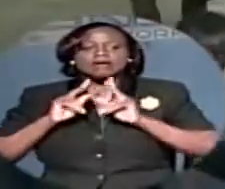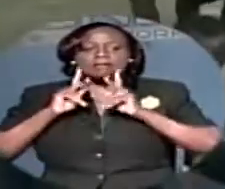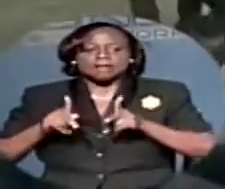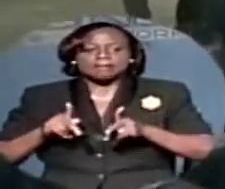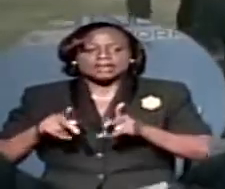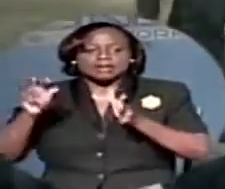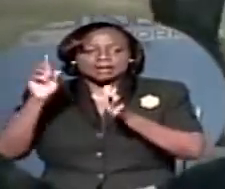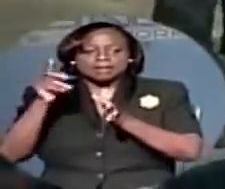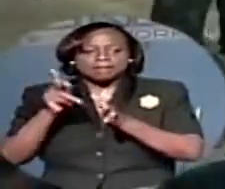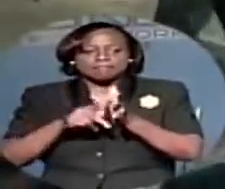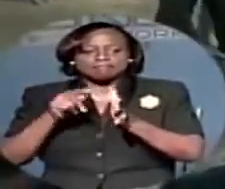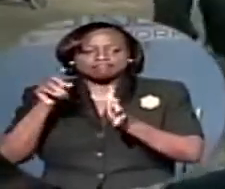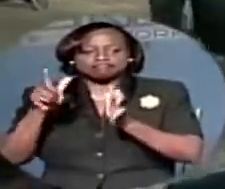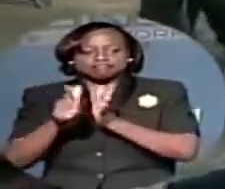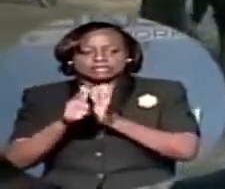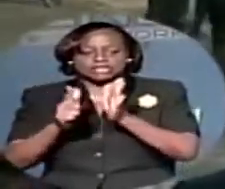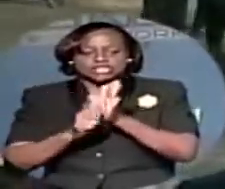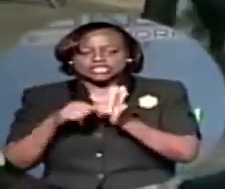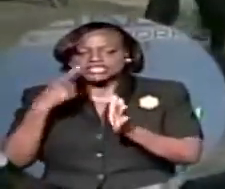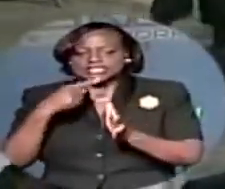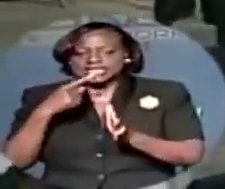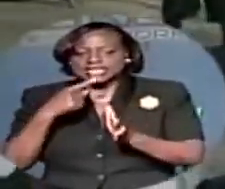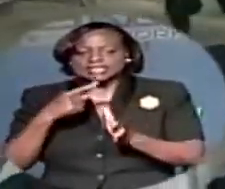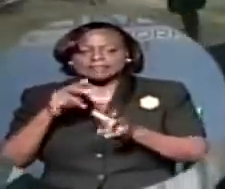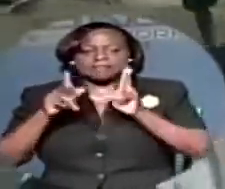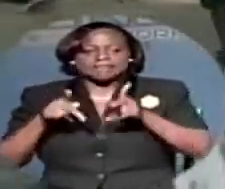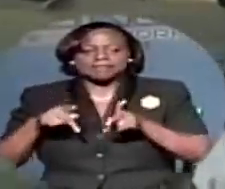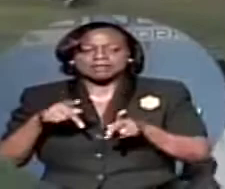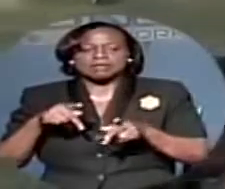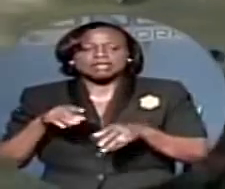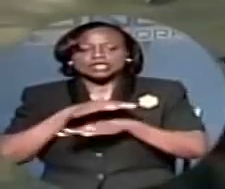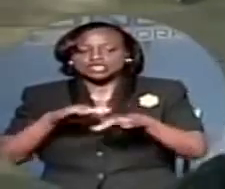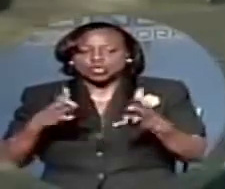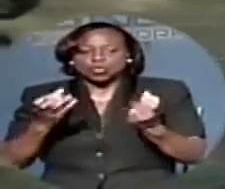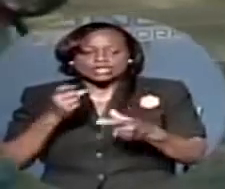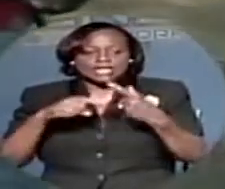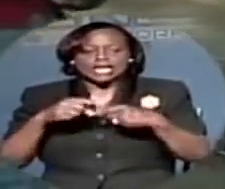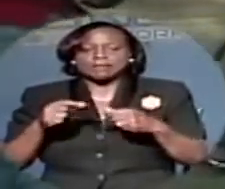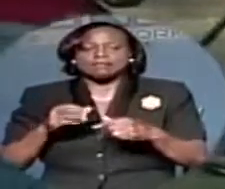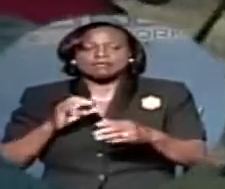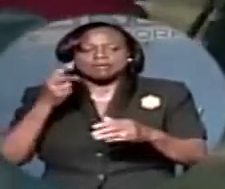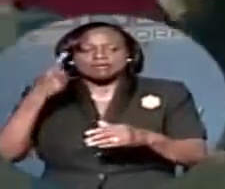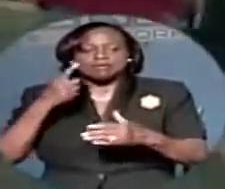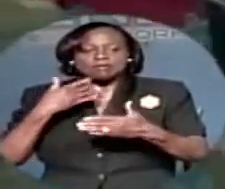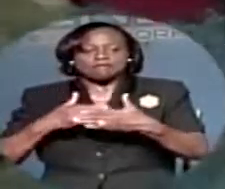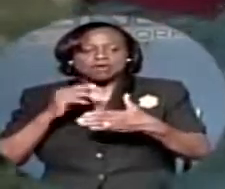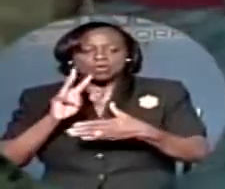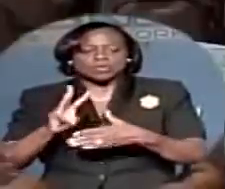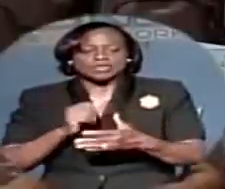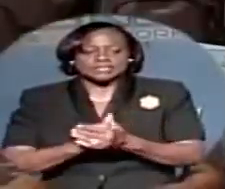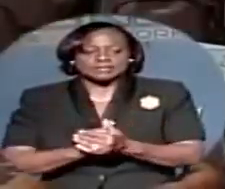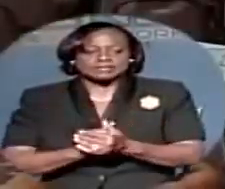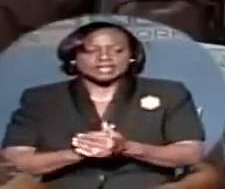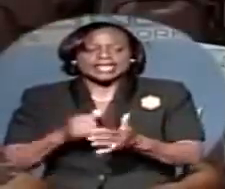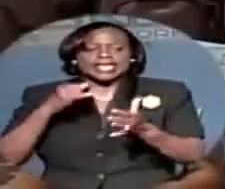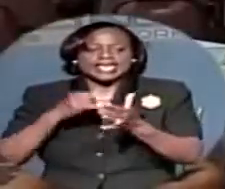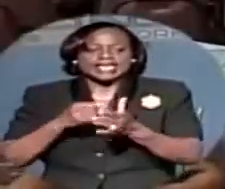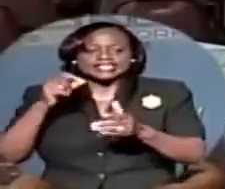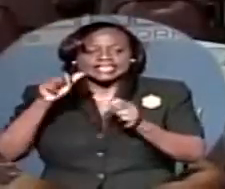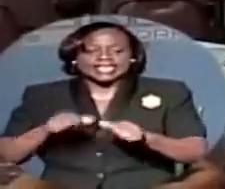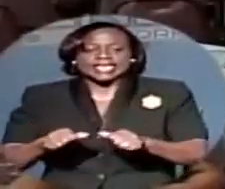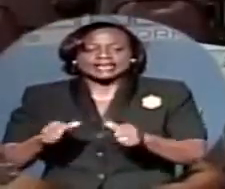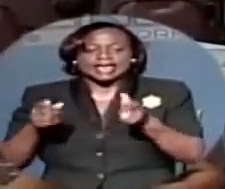are afraid to come forward, and so no one has been convicted of such a crime in this country. It can happen within own countries,